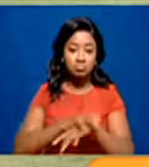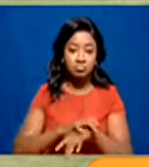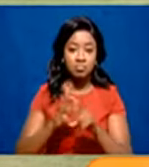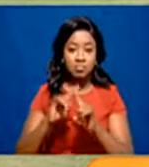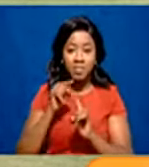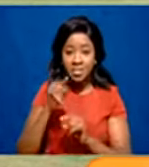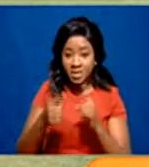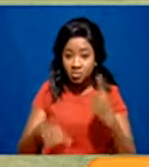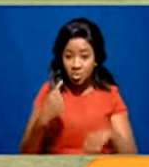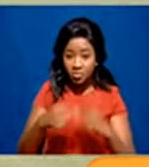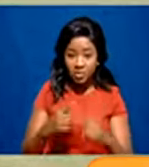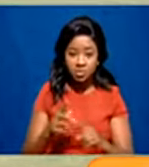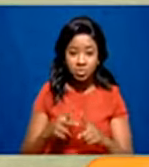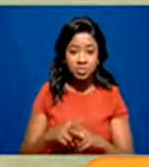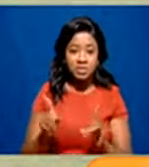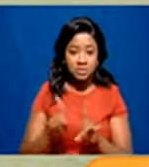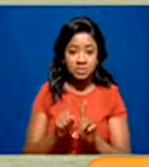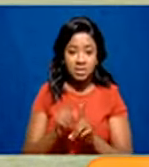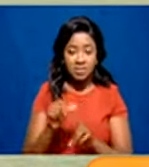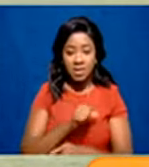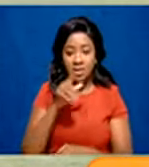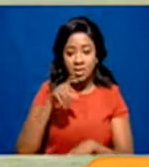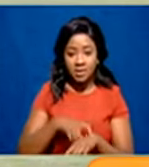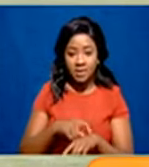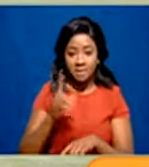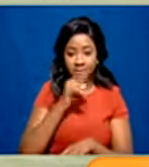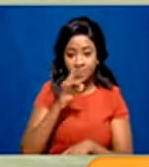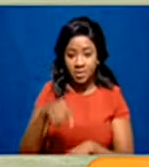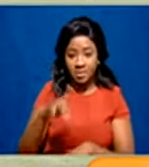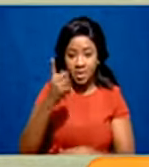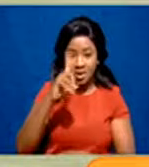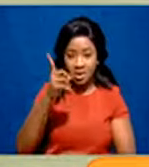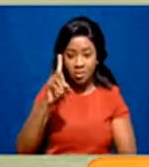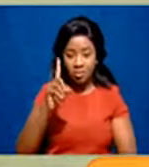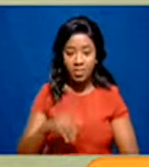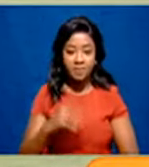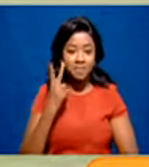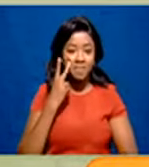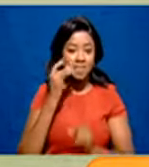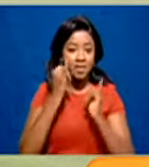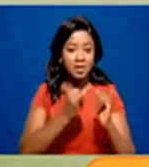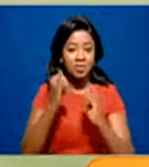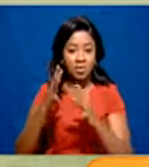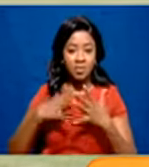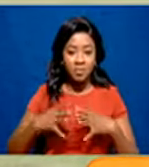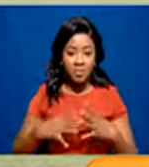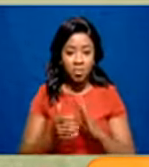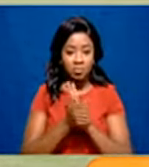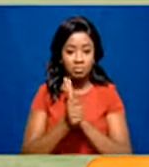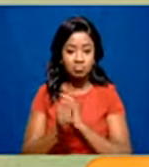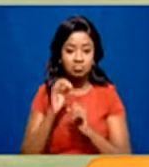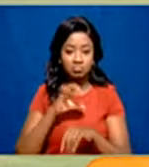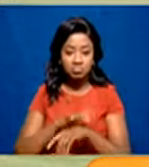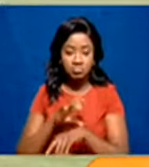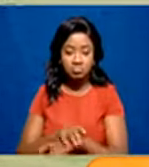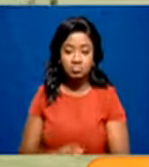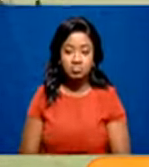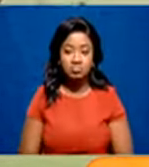Chairmanship's Cup capped off another thrilling season at the Nairobi Polo Club that saw new talents emerge in the sport.